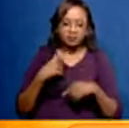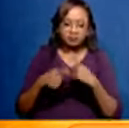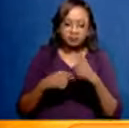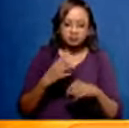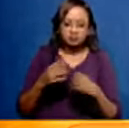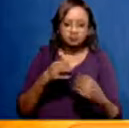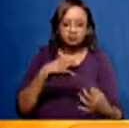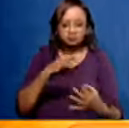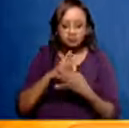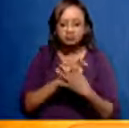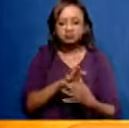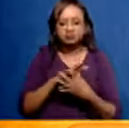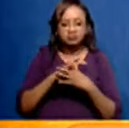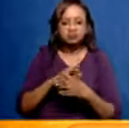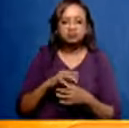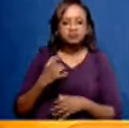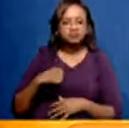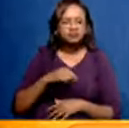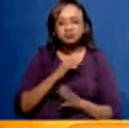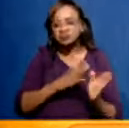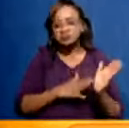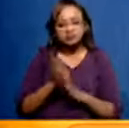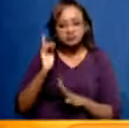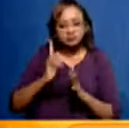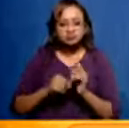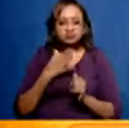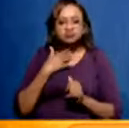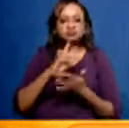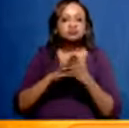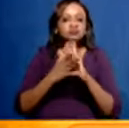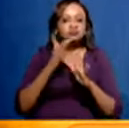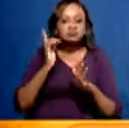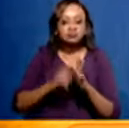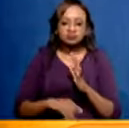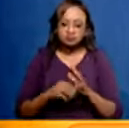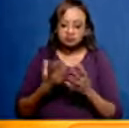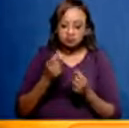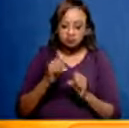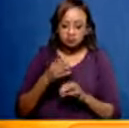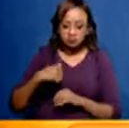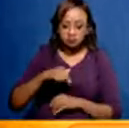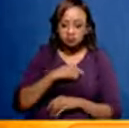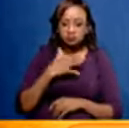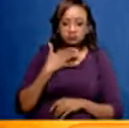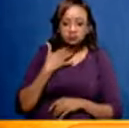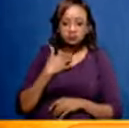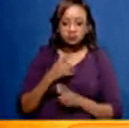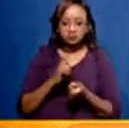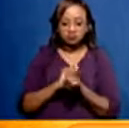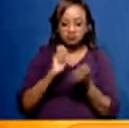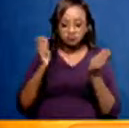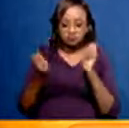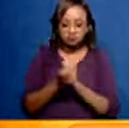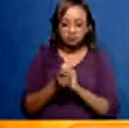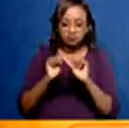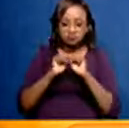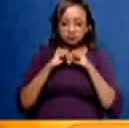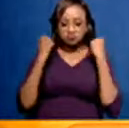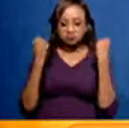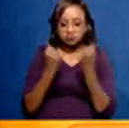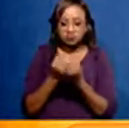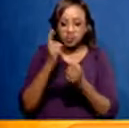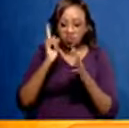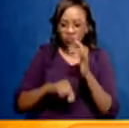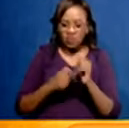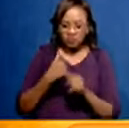is a fundamental question. Mm. And part of that answer is we want to transform society. What I have seen in the